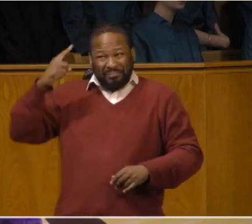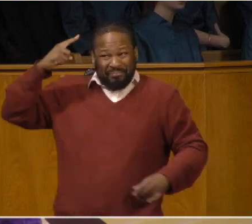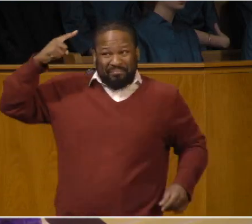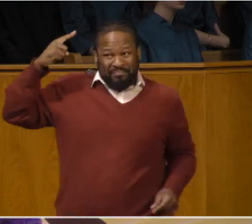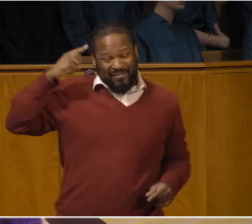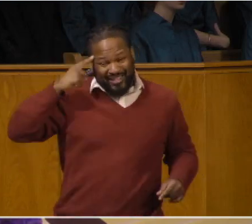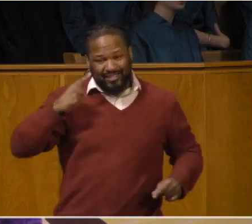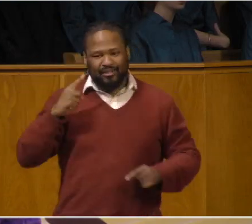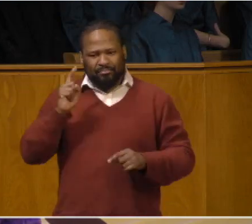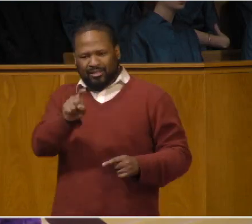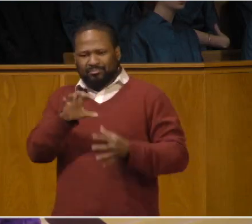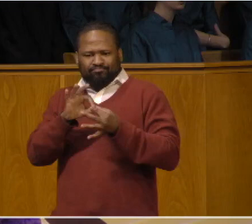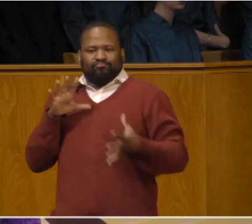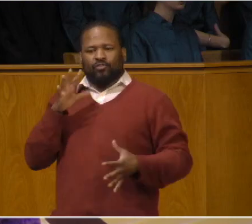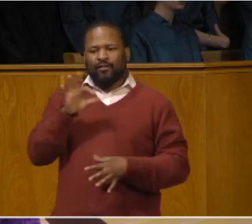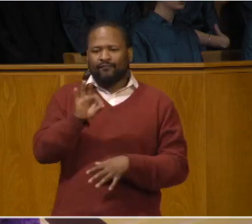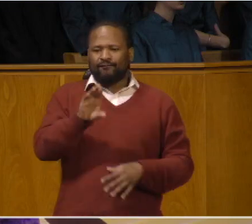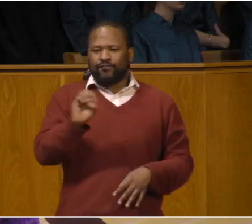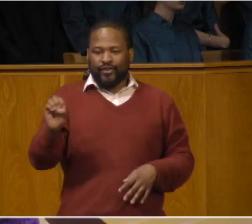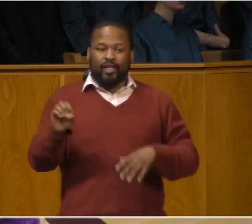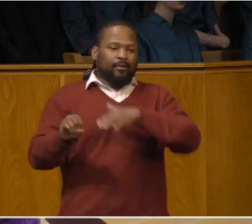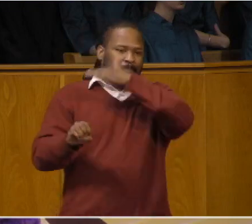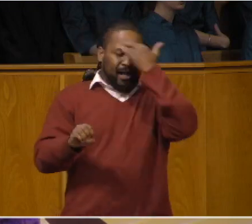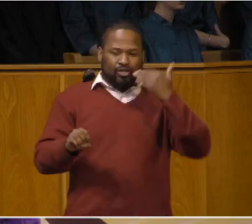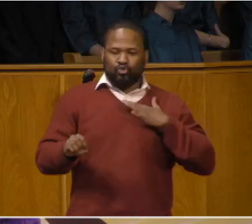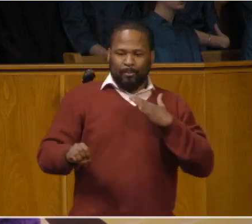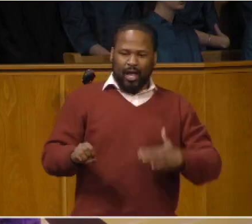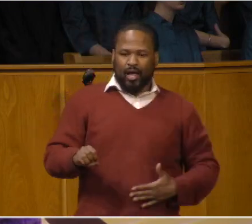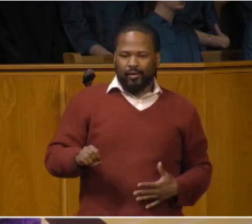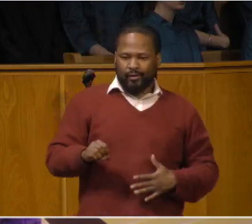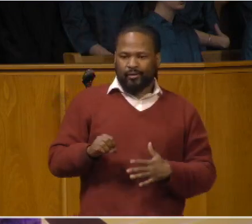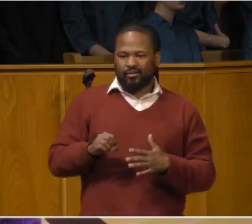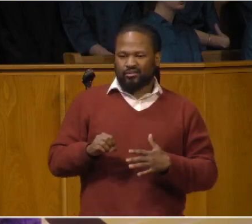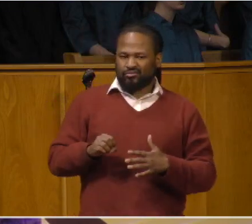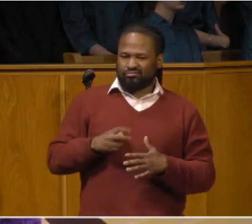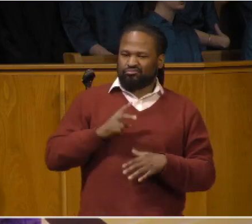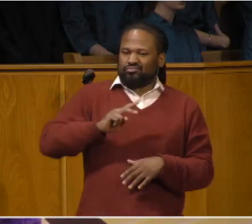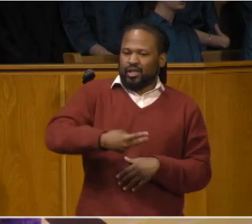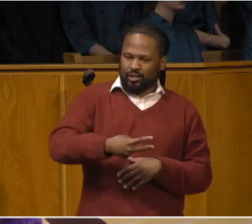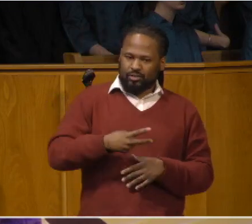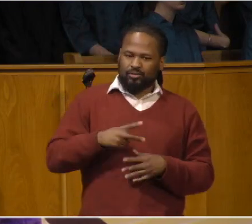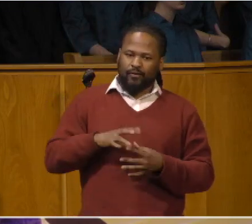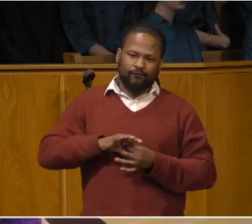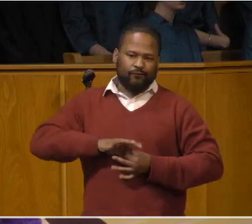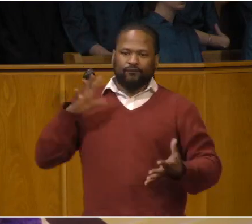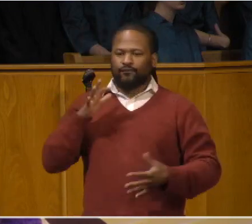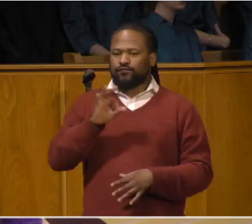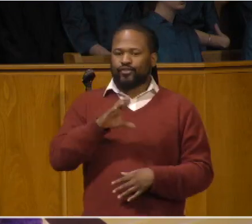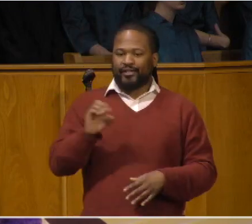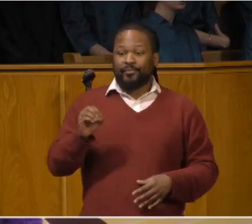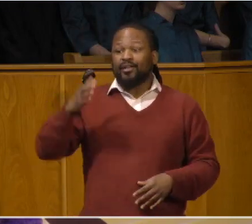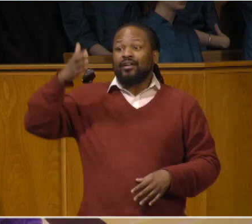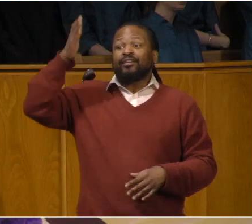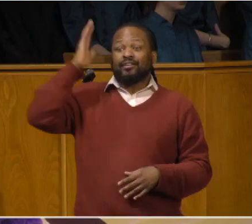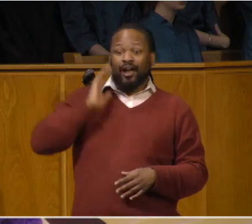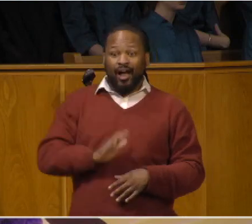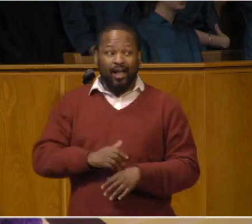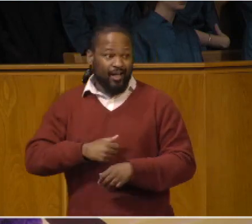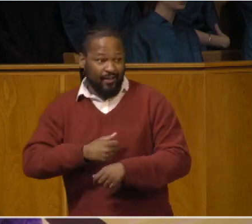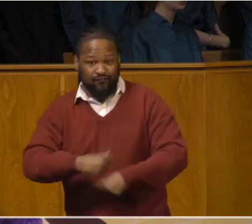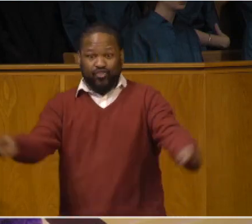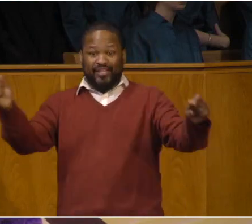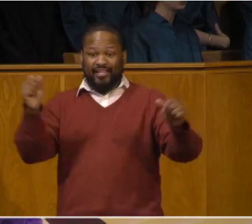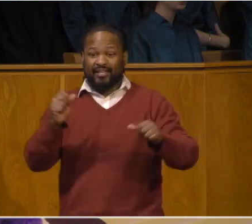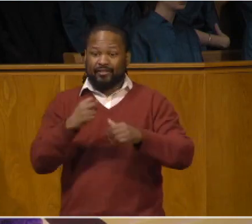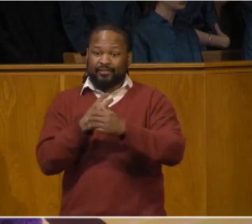to be totally physically free. God set the captives free, saying, you are human,